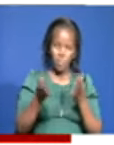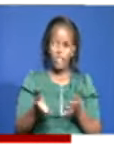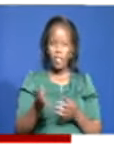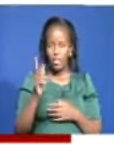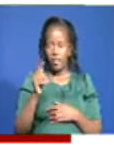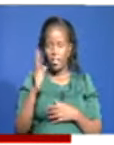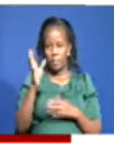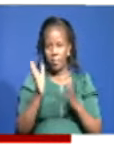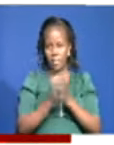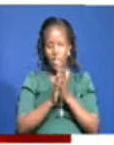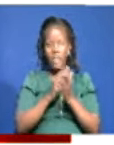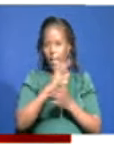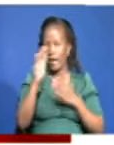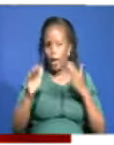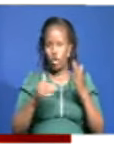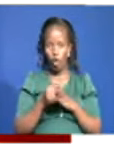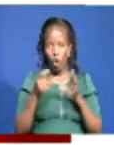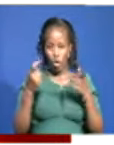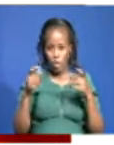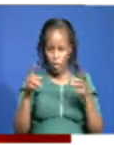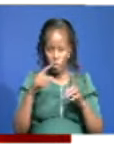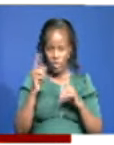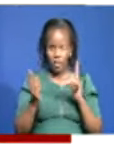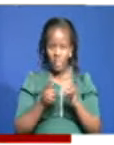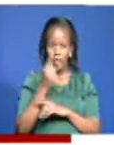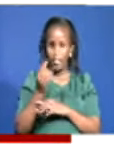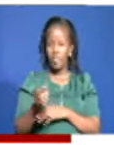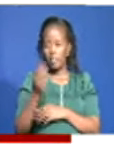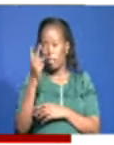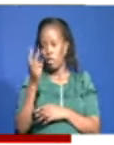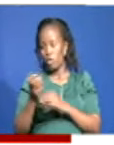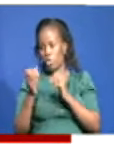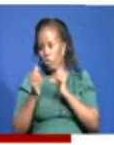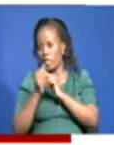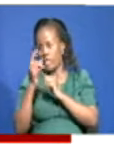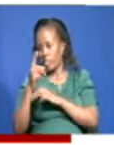radios beginning on the 20th of November through to 18th